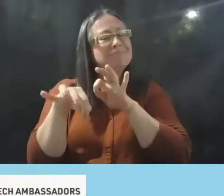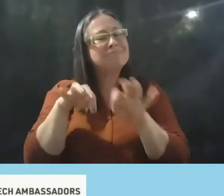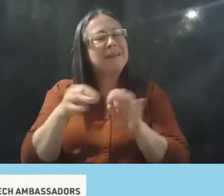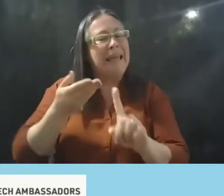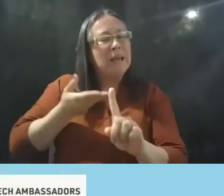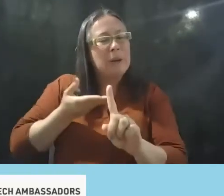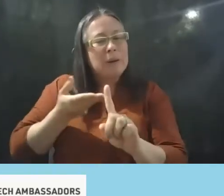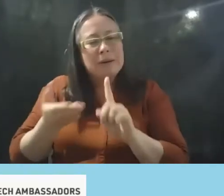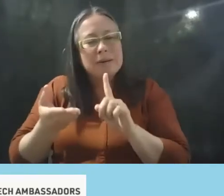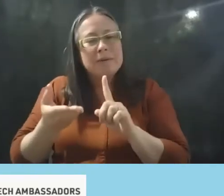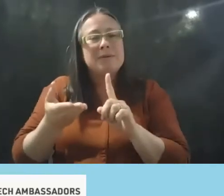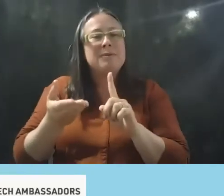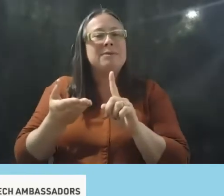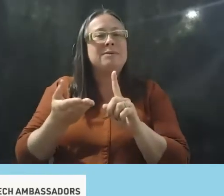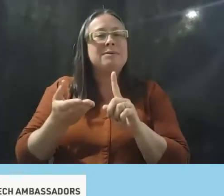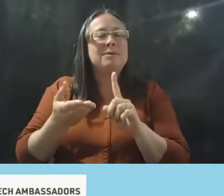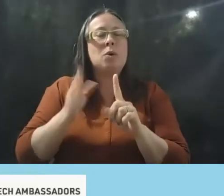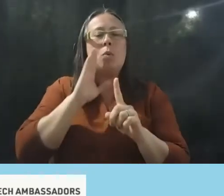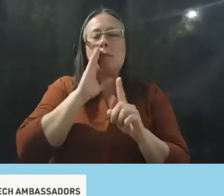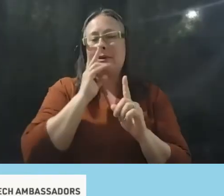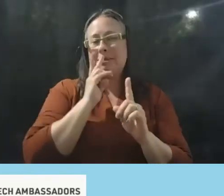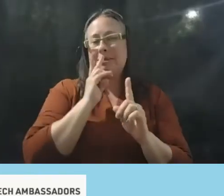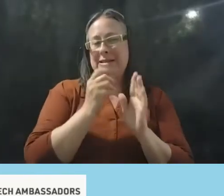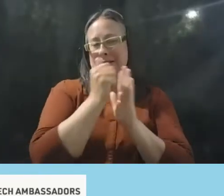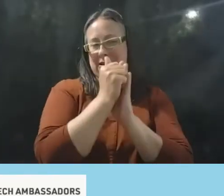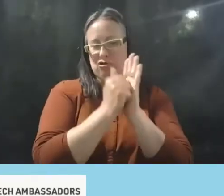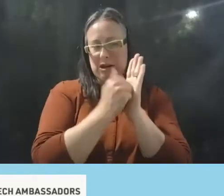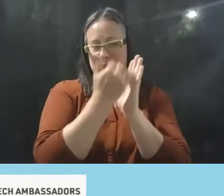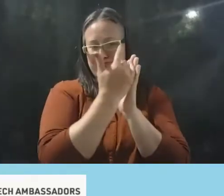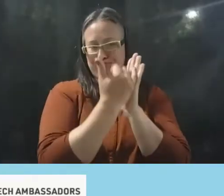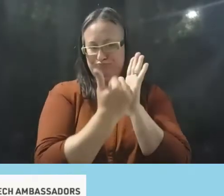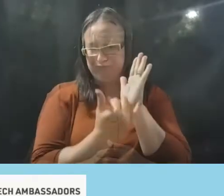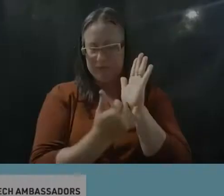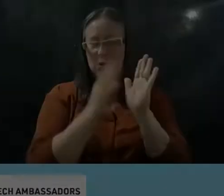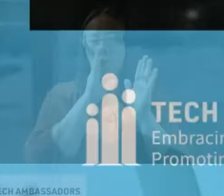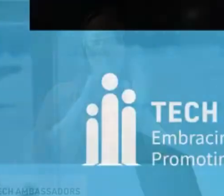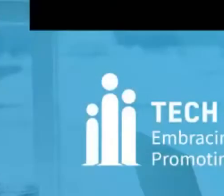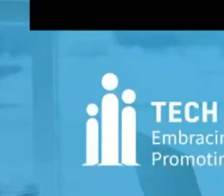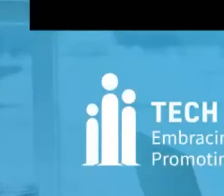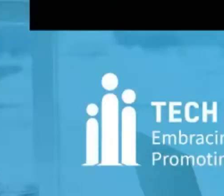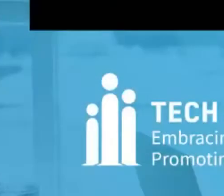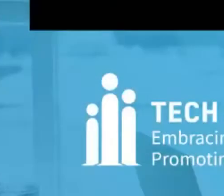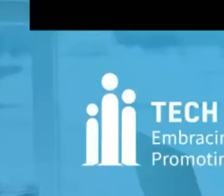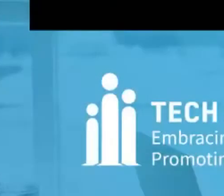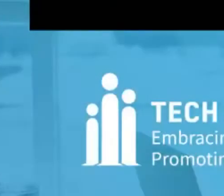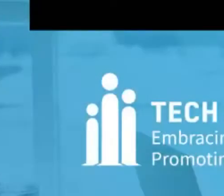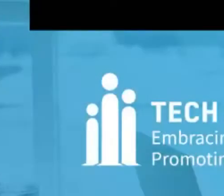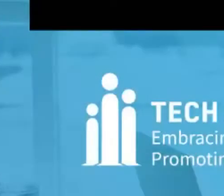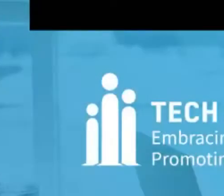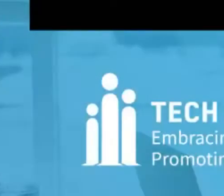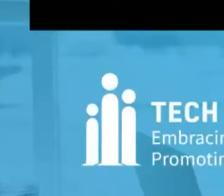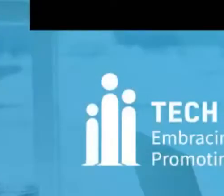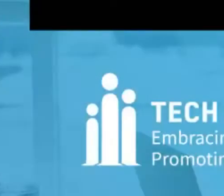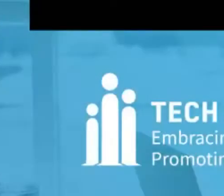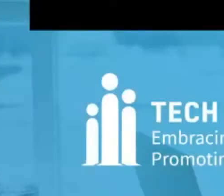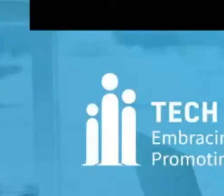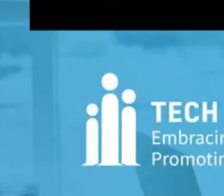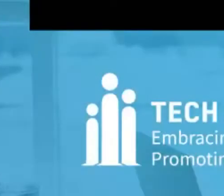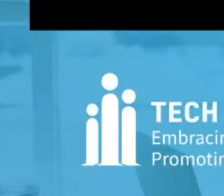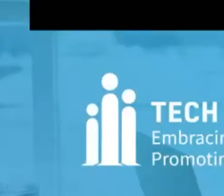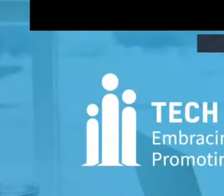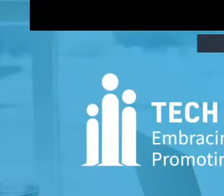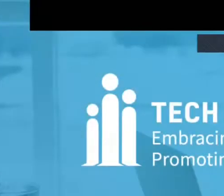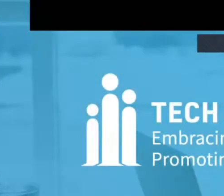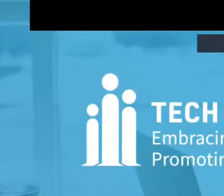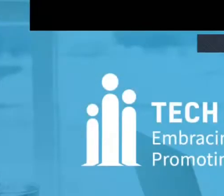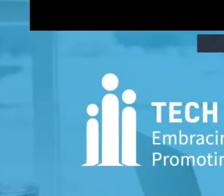going to see our agenda, and we're going to get rolling here. Okay, so this is our intro event